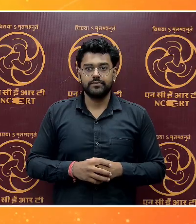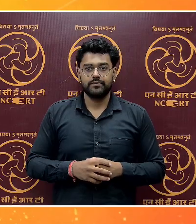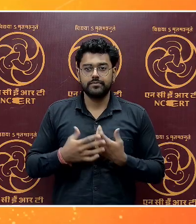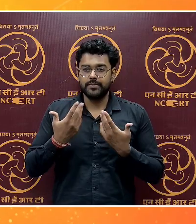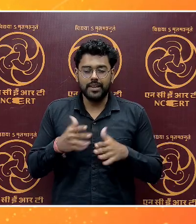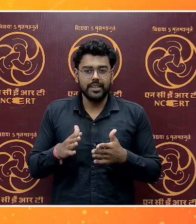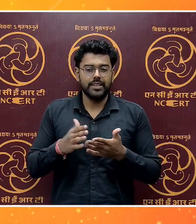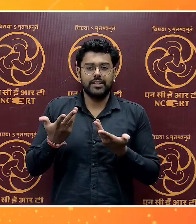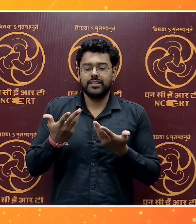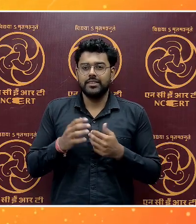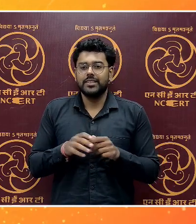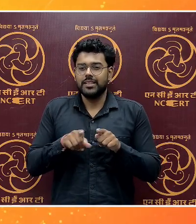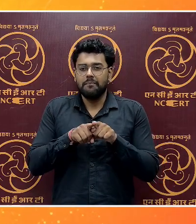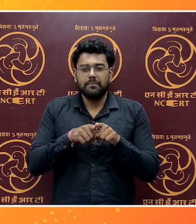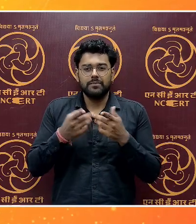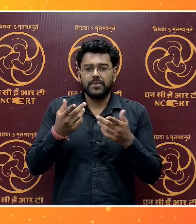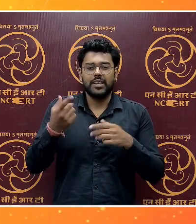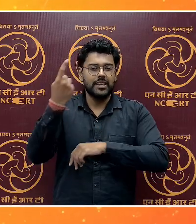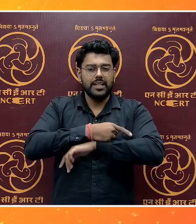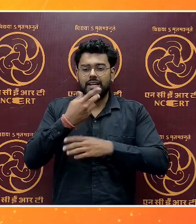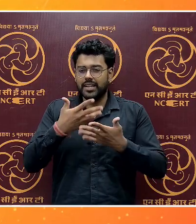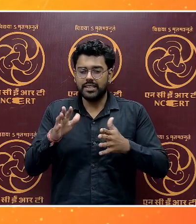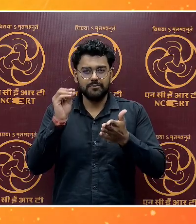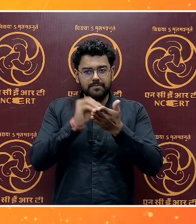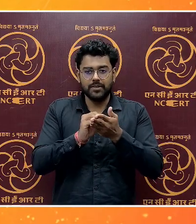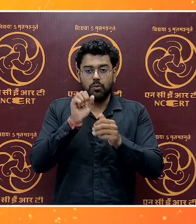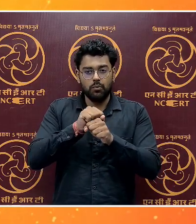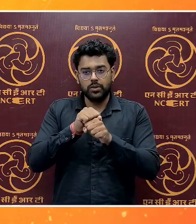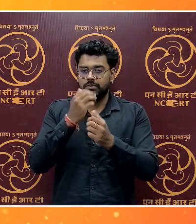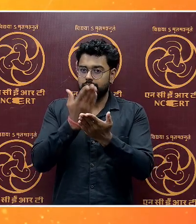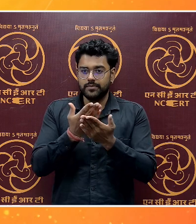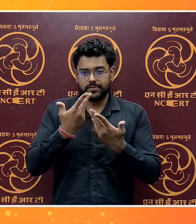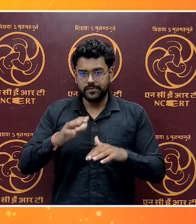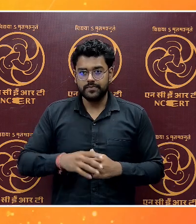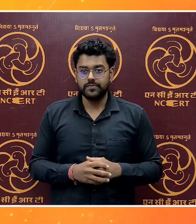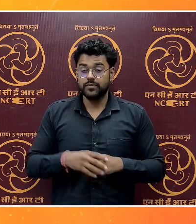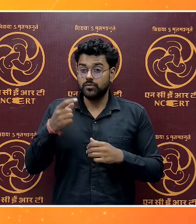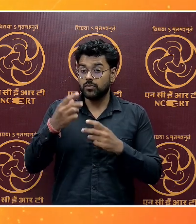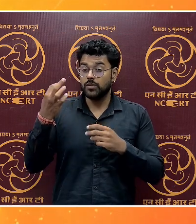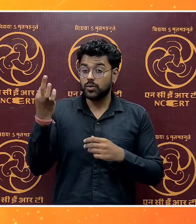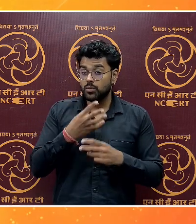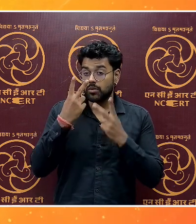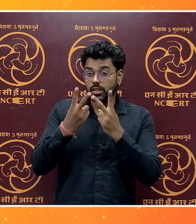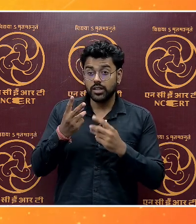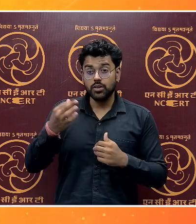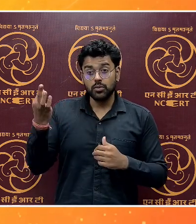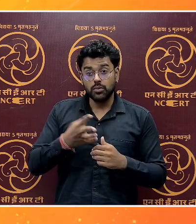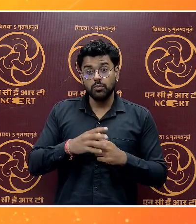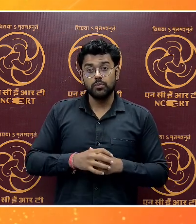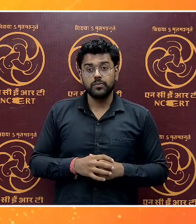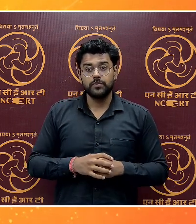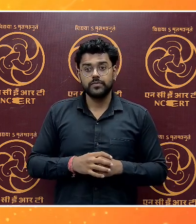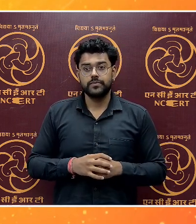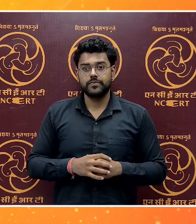any date for work and I submit it. Now you see the new task assigning screenman is